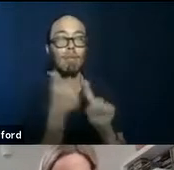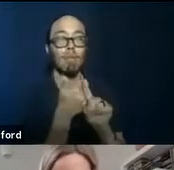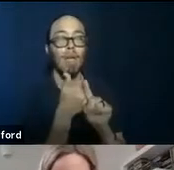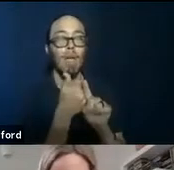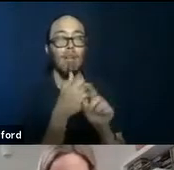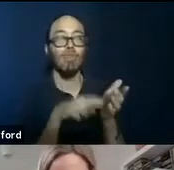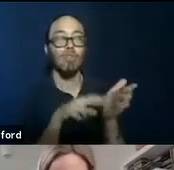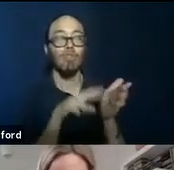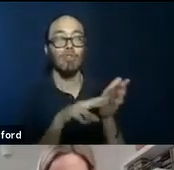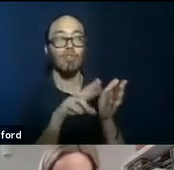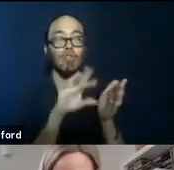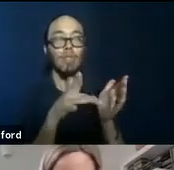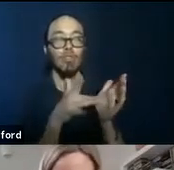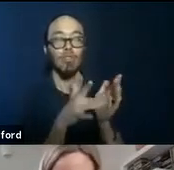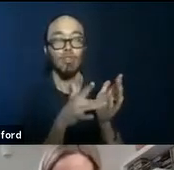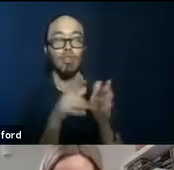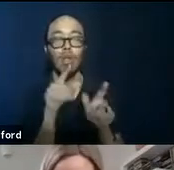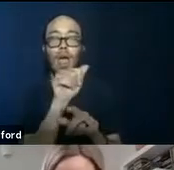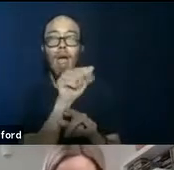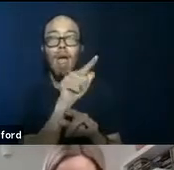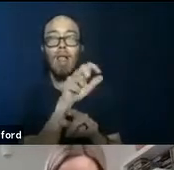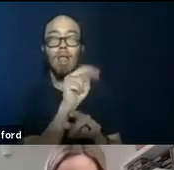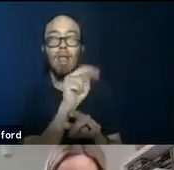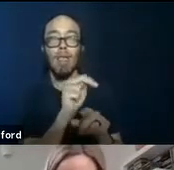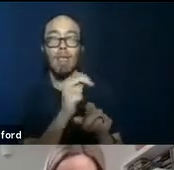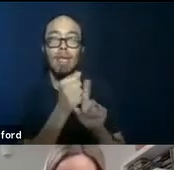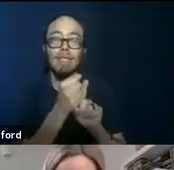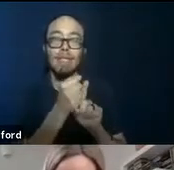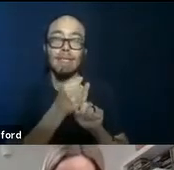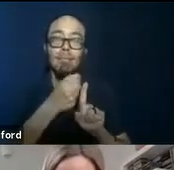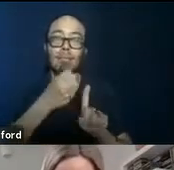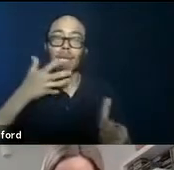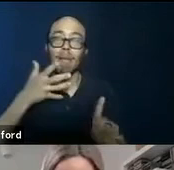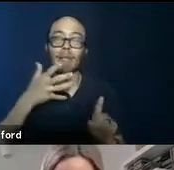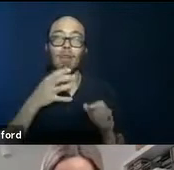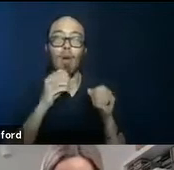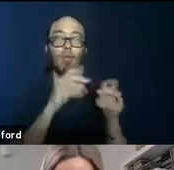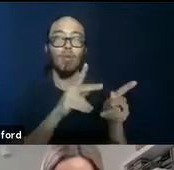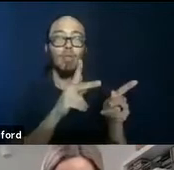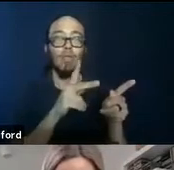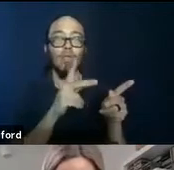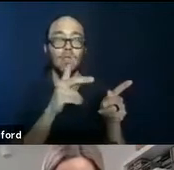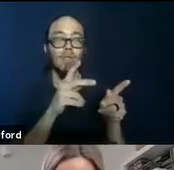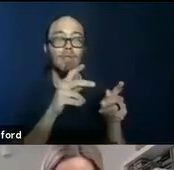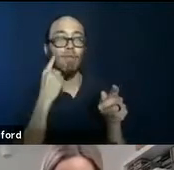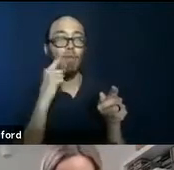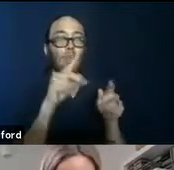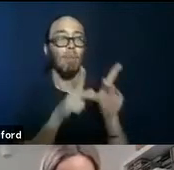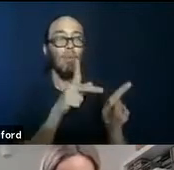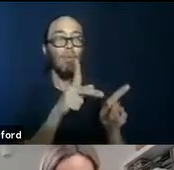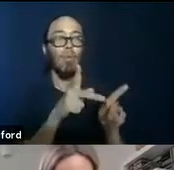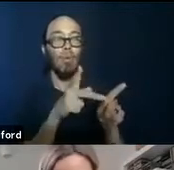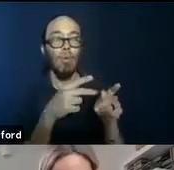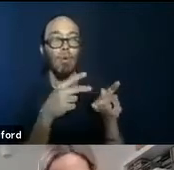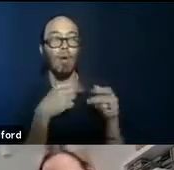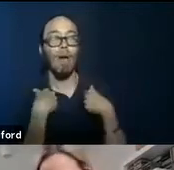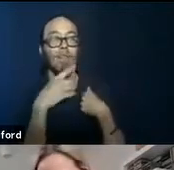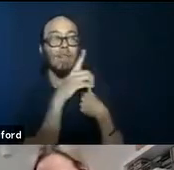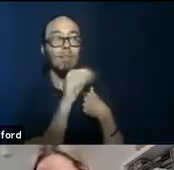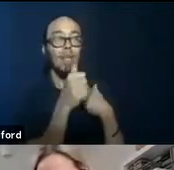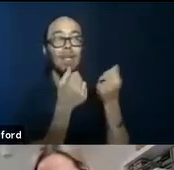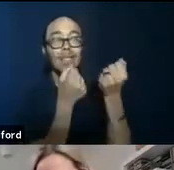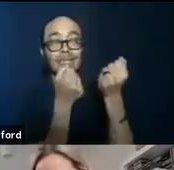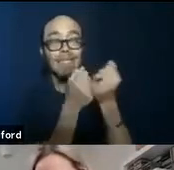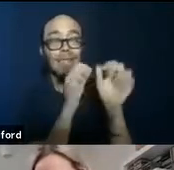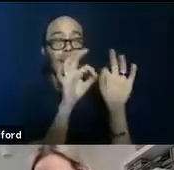Alan has dedicated himself to expanding opportunities for people with disabilities, assisting families who don't know where to